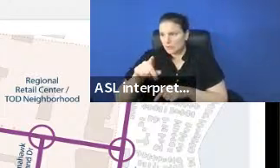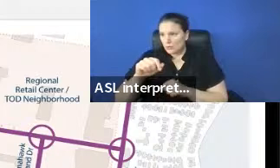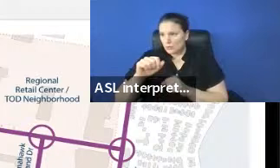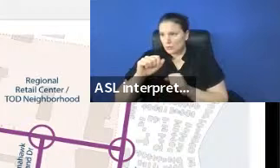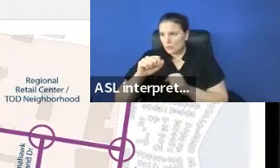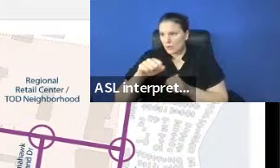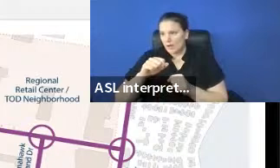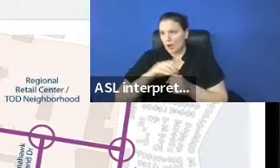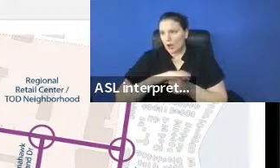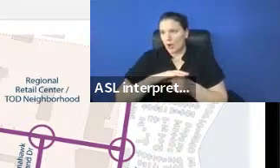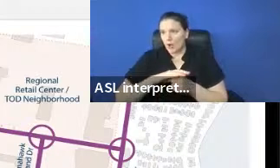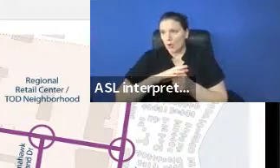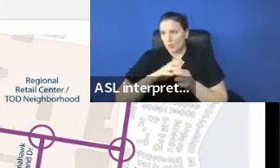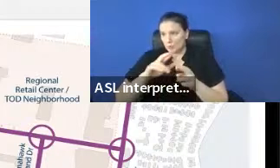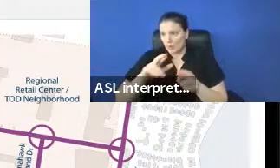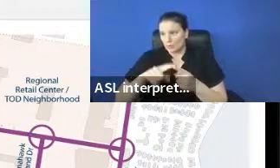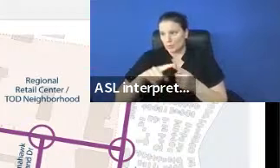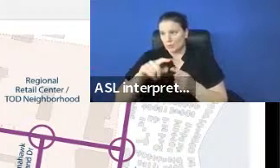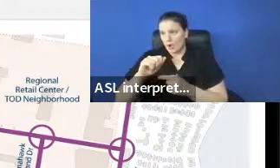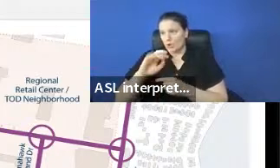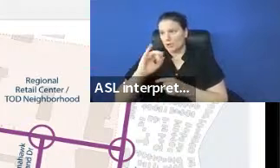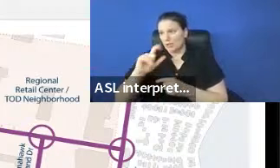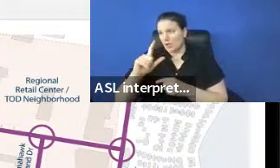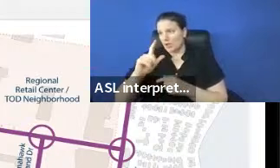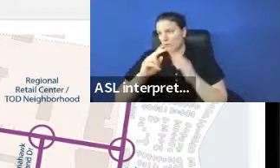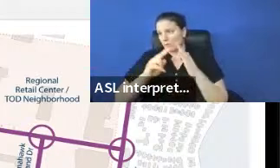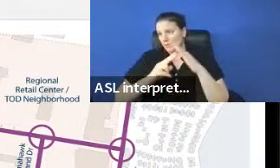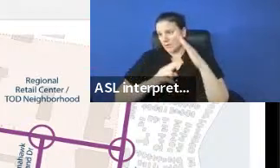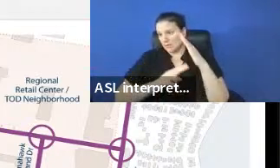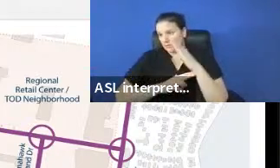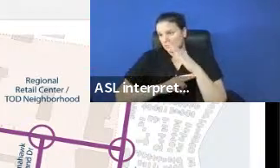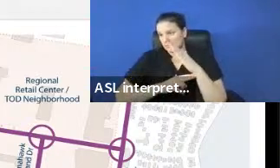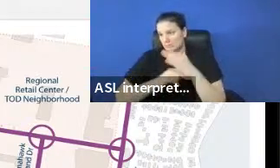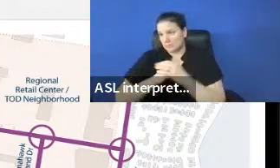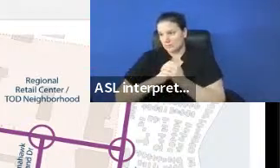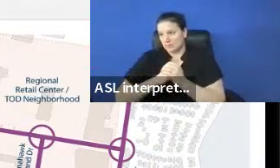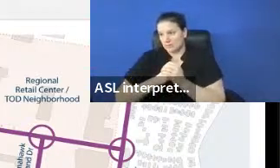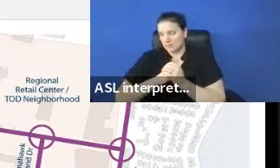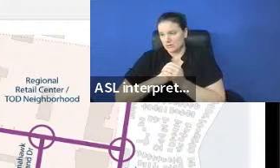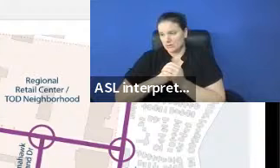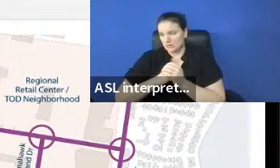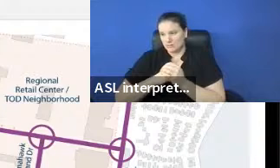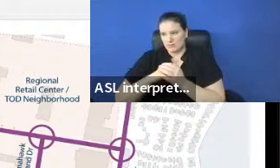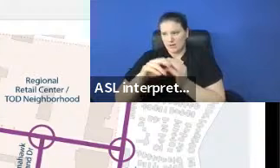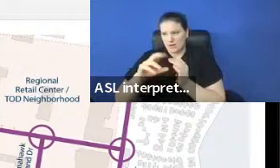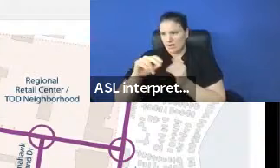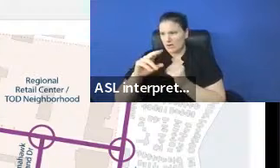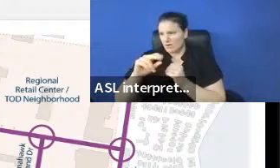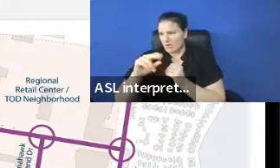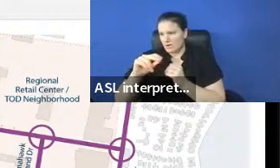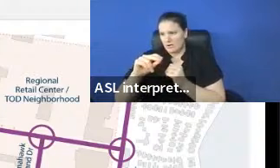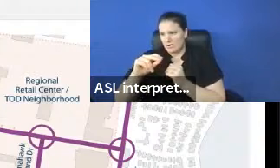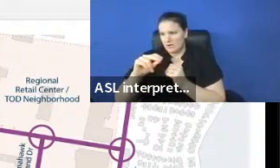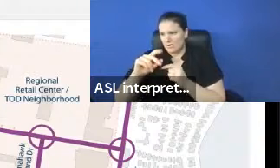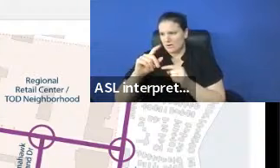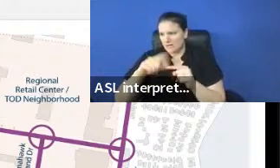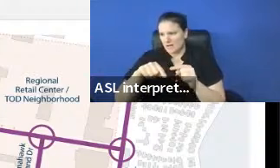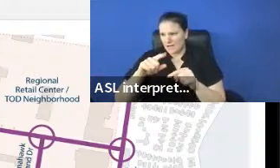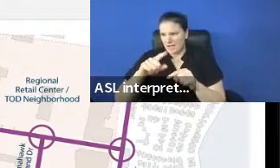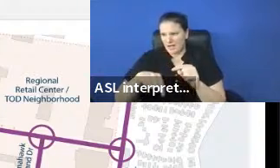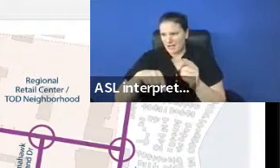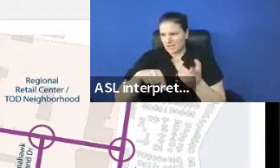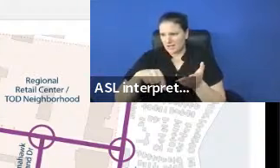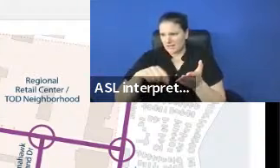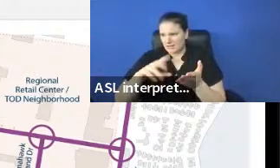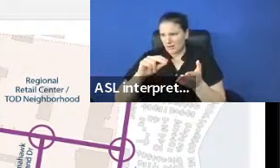local road to the arterial bridge and right on No, the I arterial can't. bridge, No, and then come across to the island. no, you can't. There's